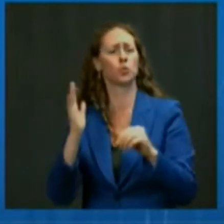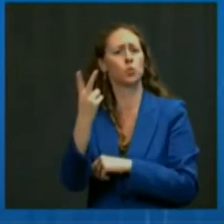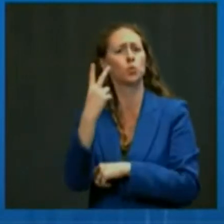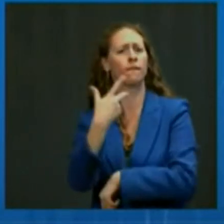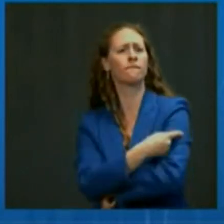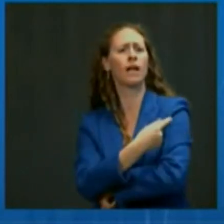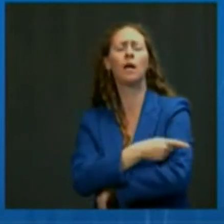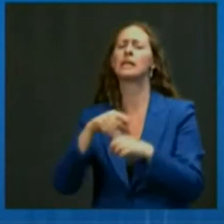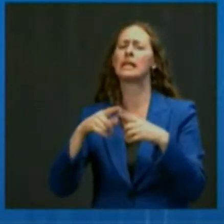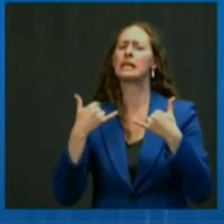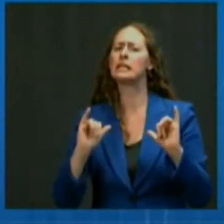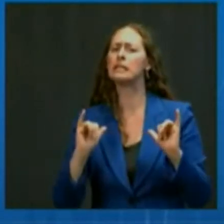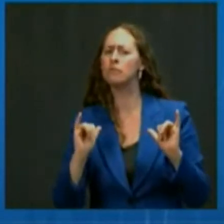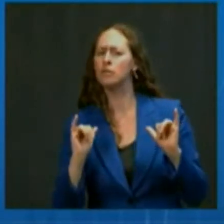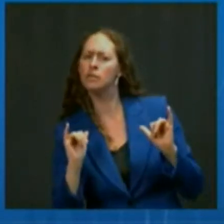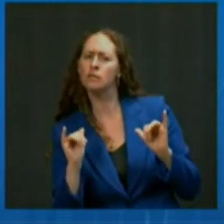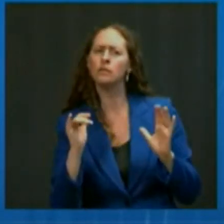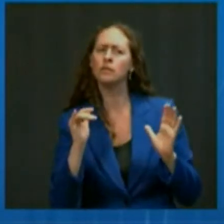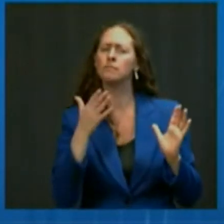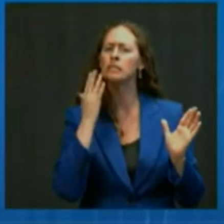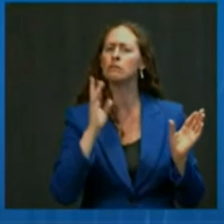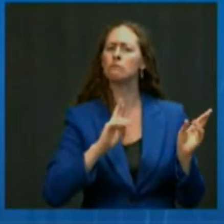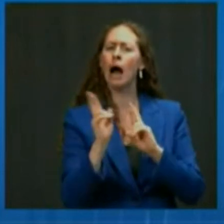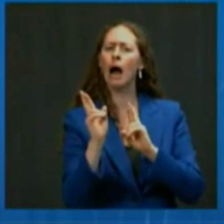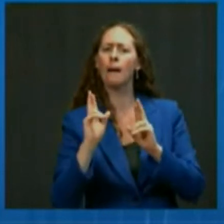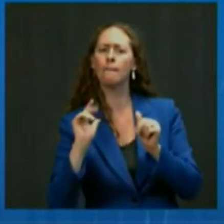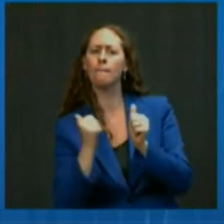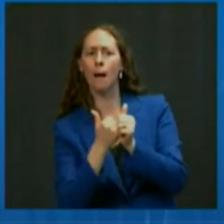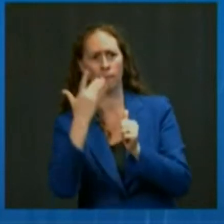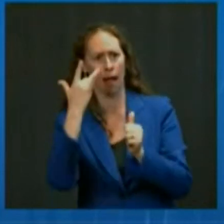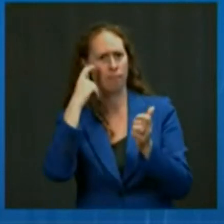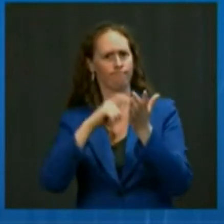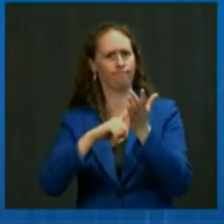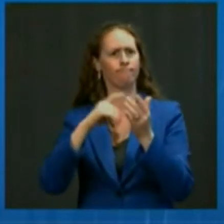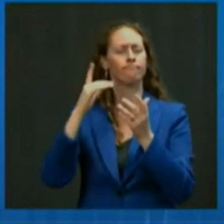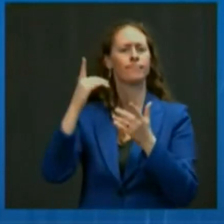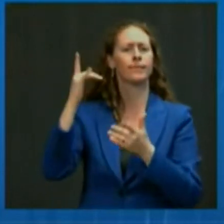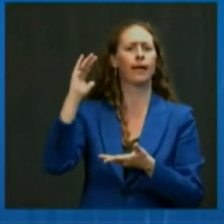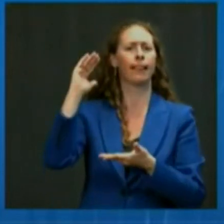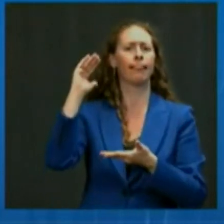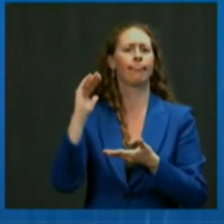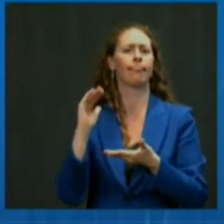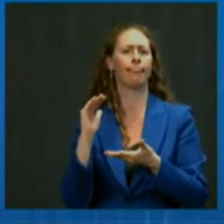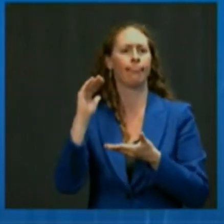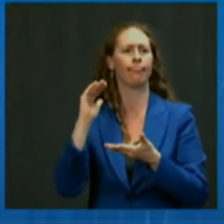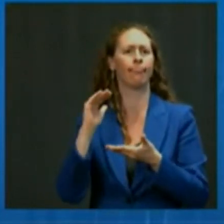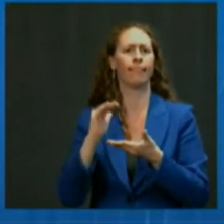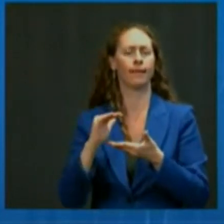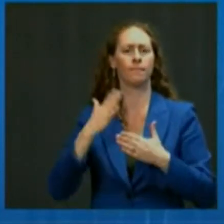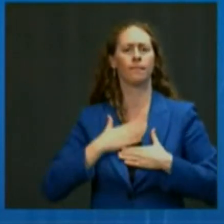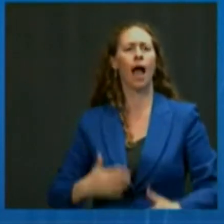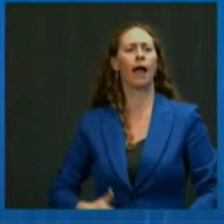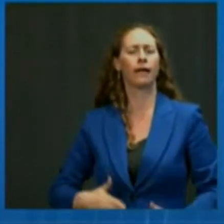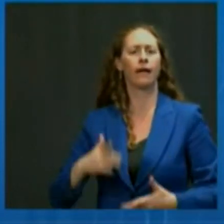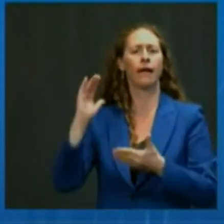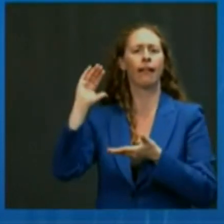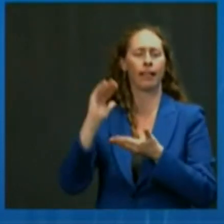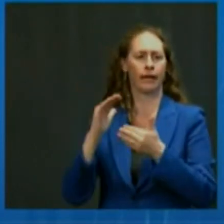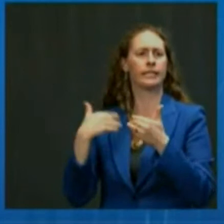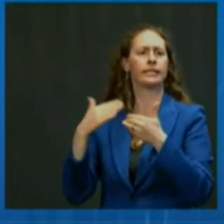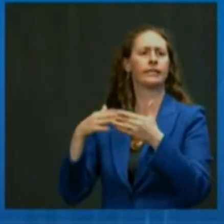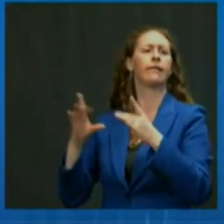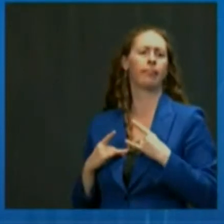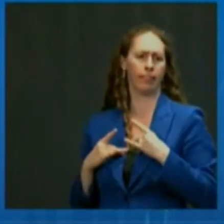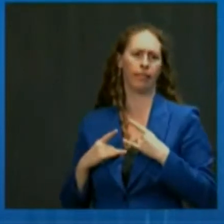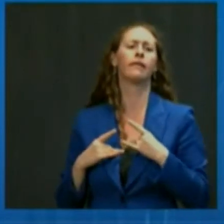decline we are seeing will continue in the months ahead, which could lead to reduced protection against severe disease, hospitalization,